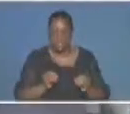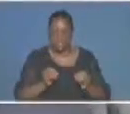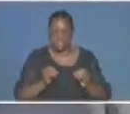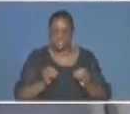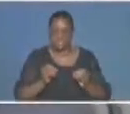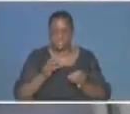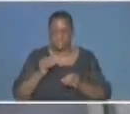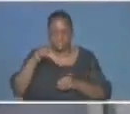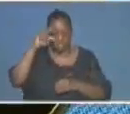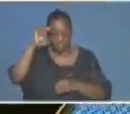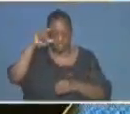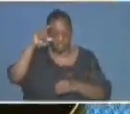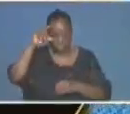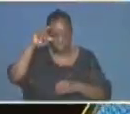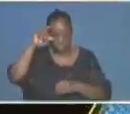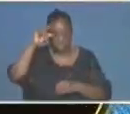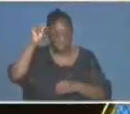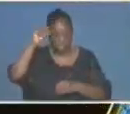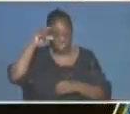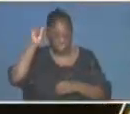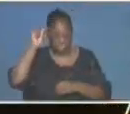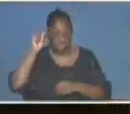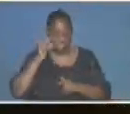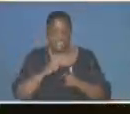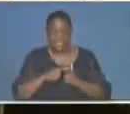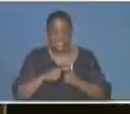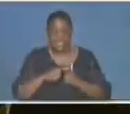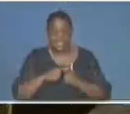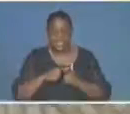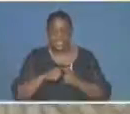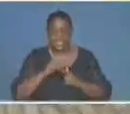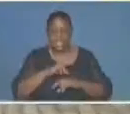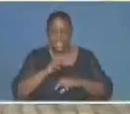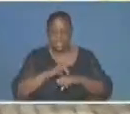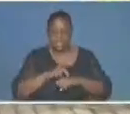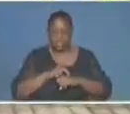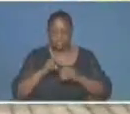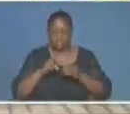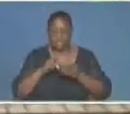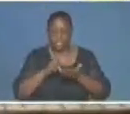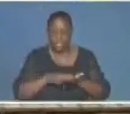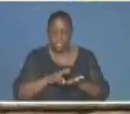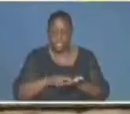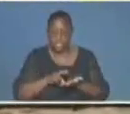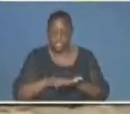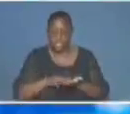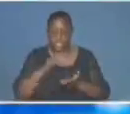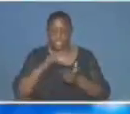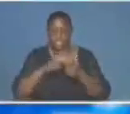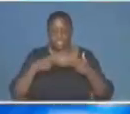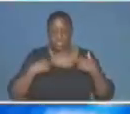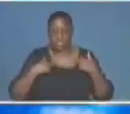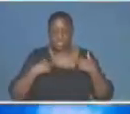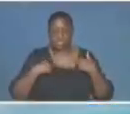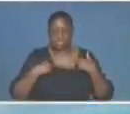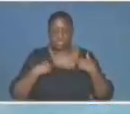Finance, Works and Utilities, Environment and Natural Resources, along with 100 Bahamian companies, inclusive of a local bank